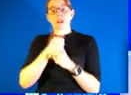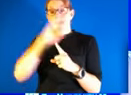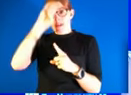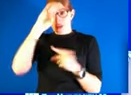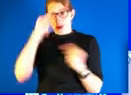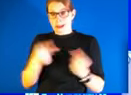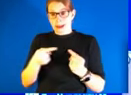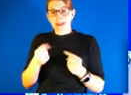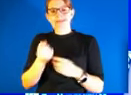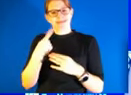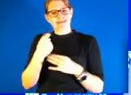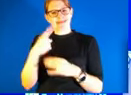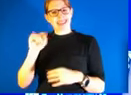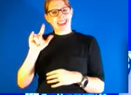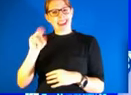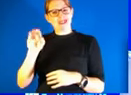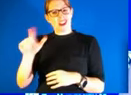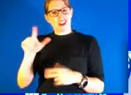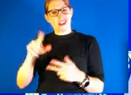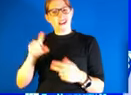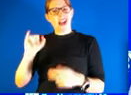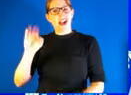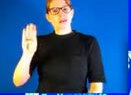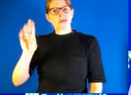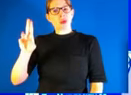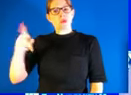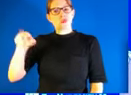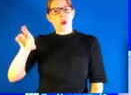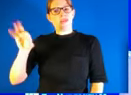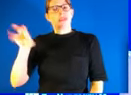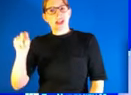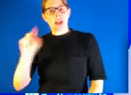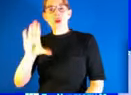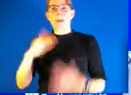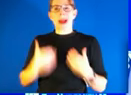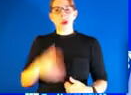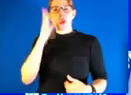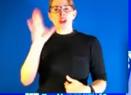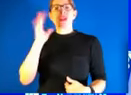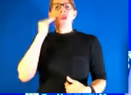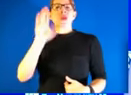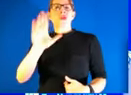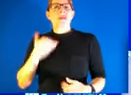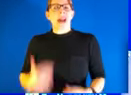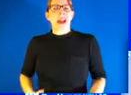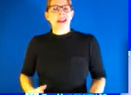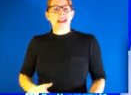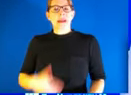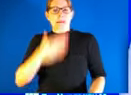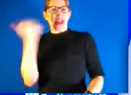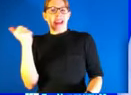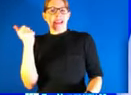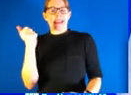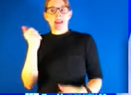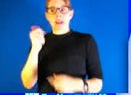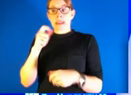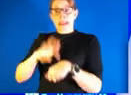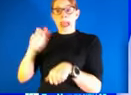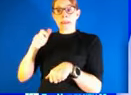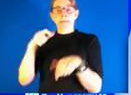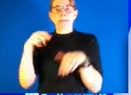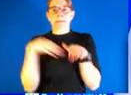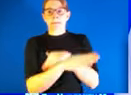take Tylenol and ibuprofen. And really your body, you are going to know your body the best and when it's time to seek medical care.